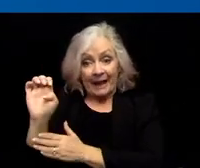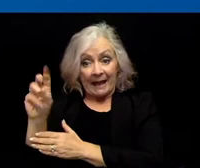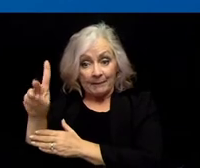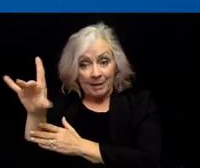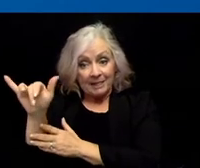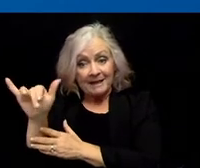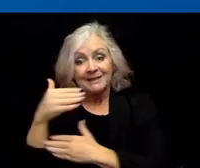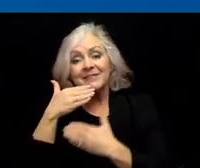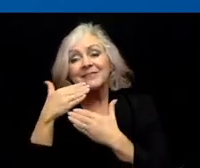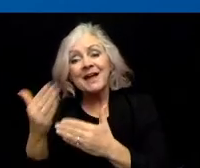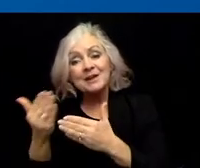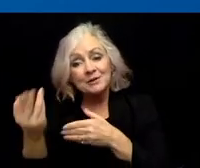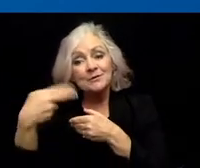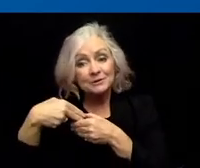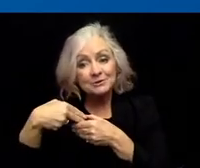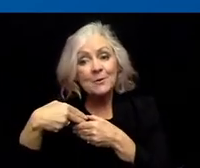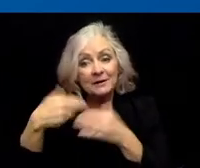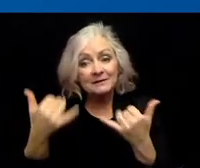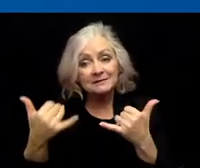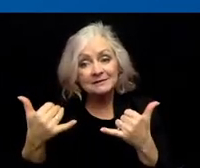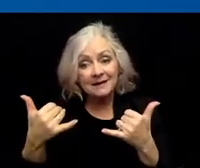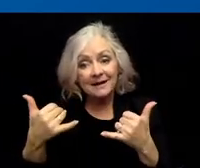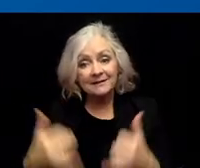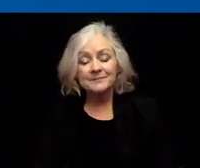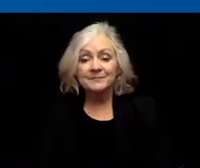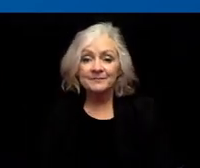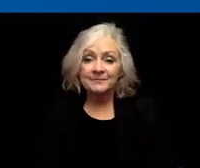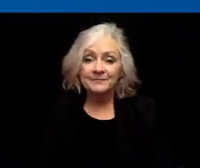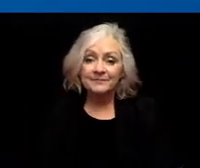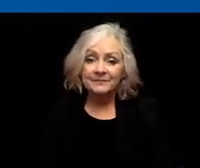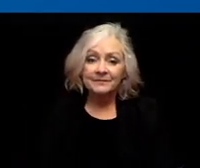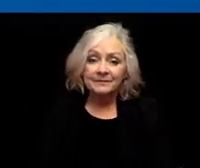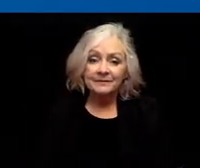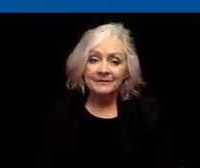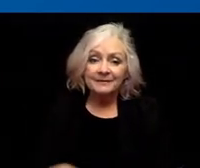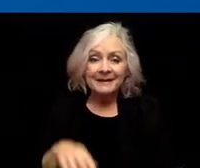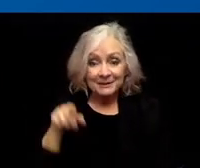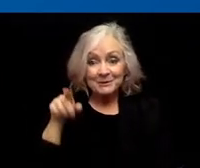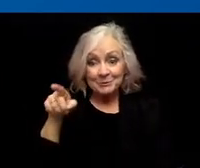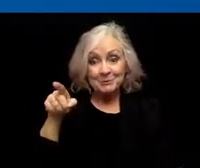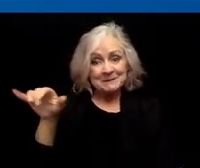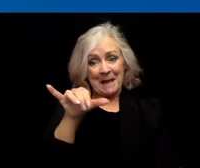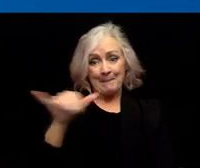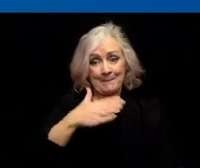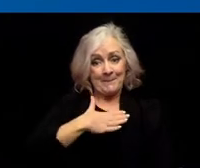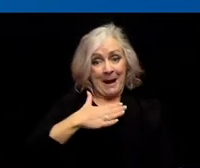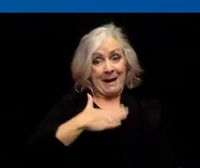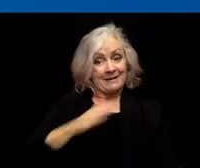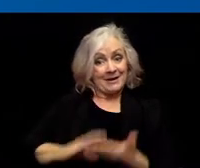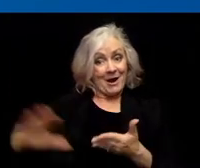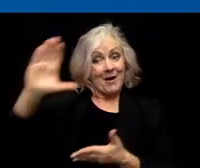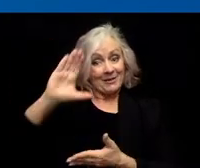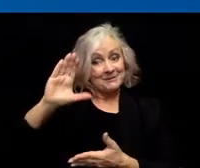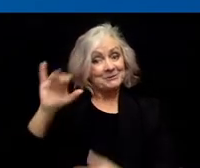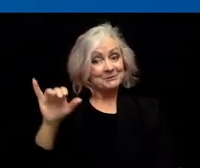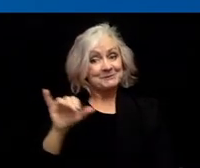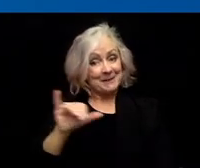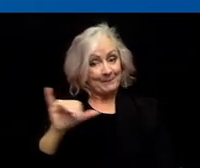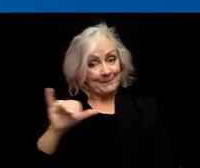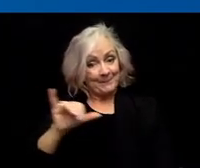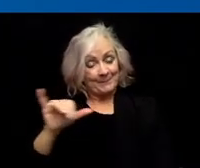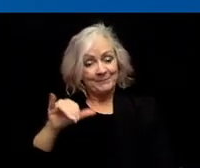time with us as well. You came from my alma mater, so we have it all in the family here. Dr.